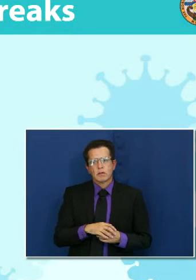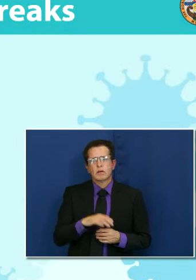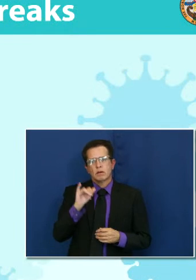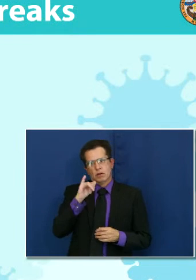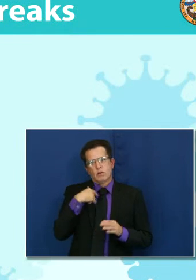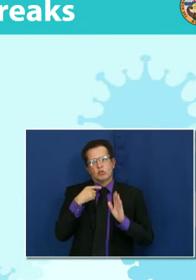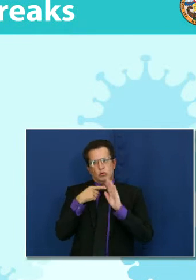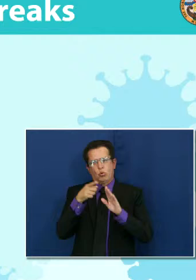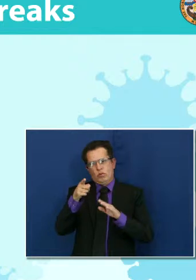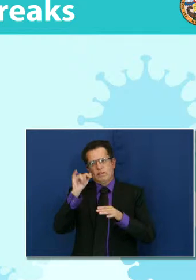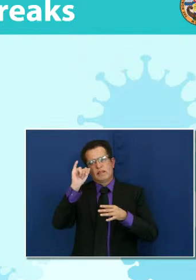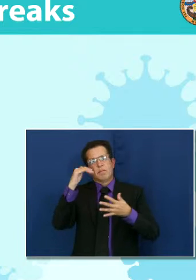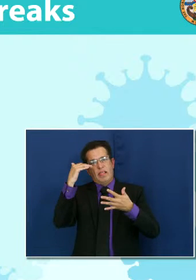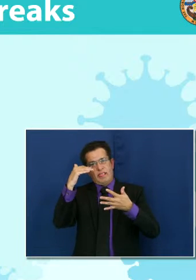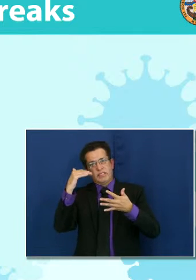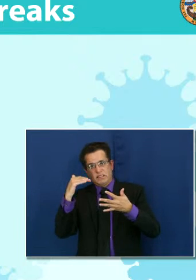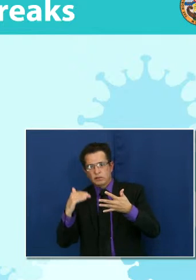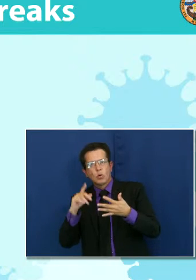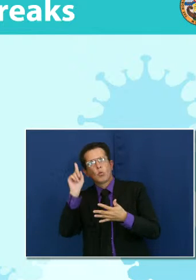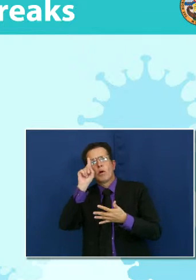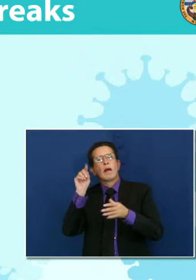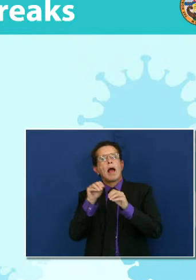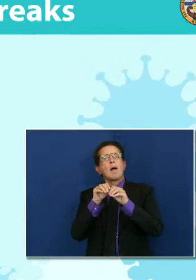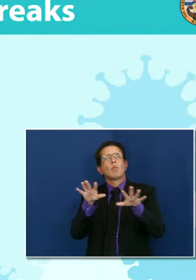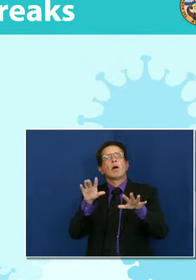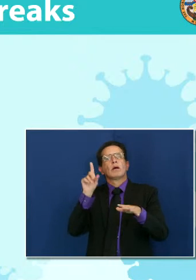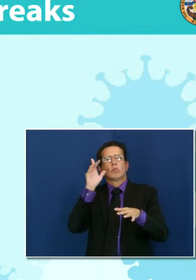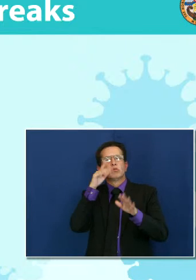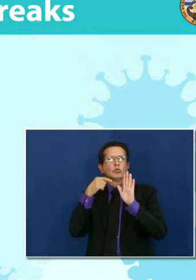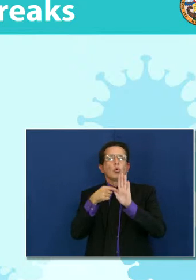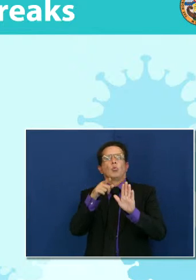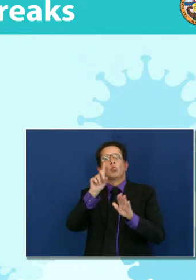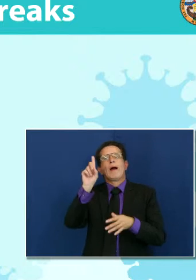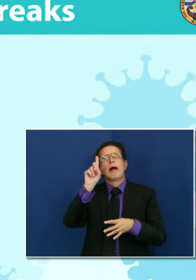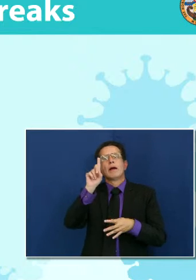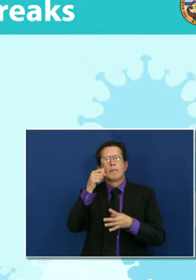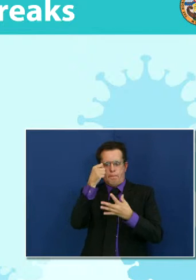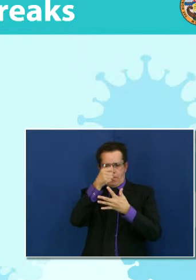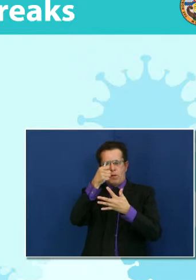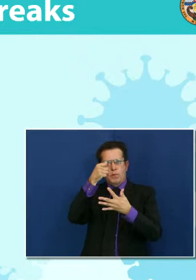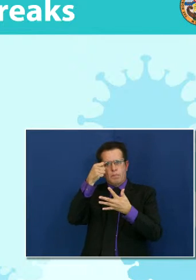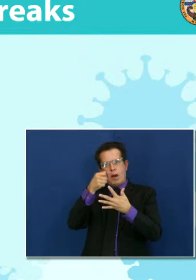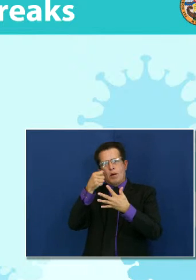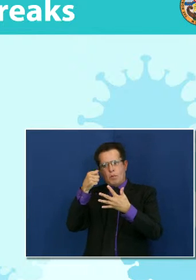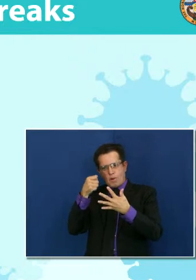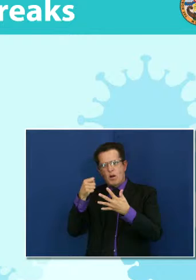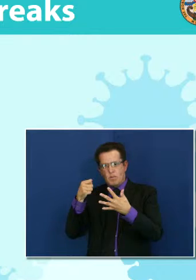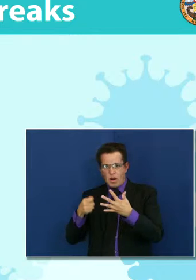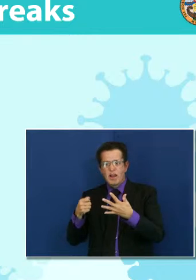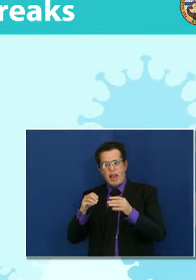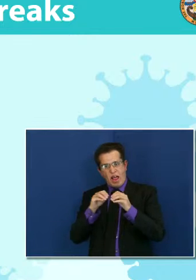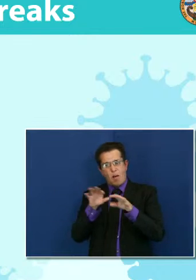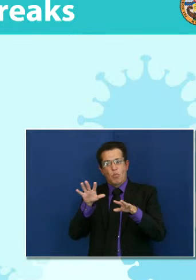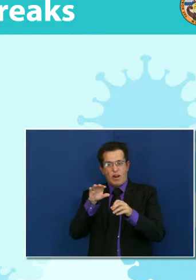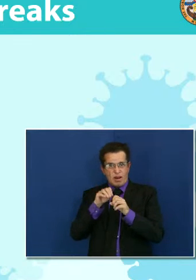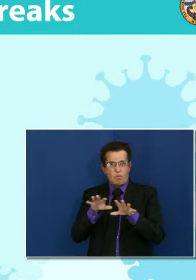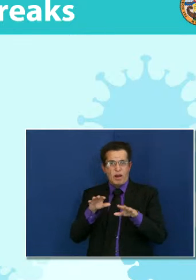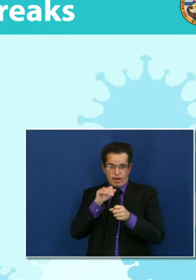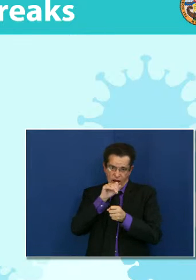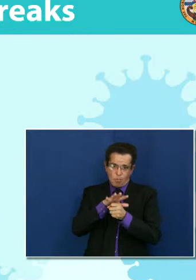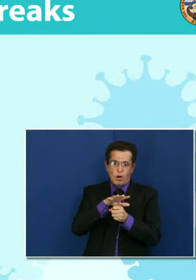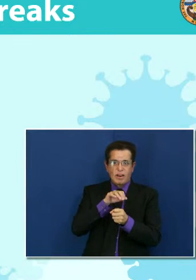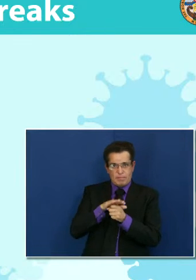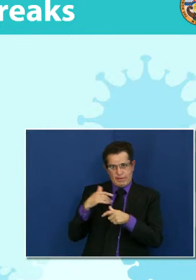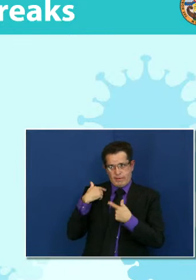one of our metrics, which is related to outbreaks. And this is our outbreak metric over 7 days. And